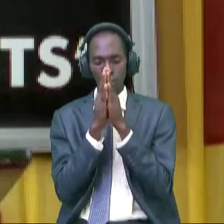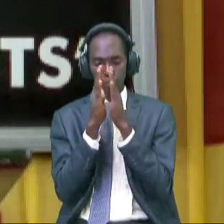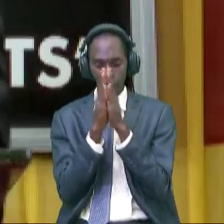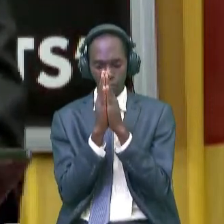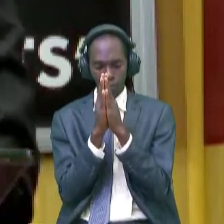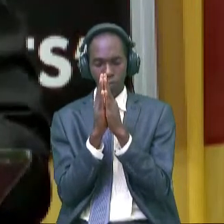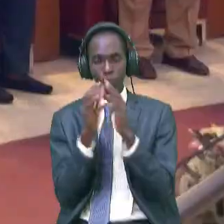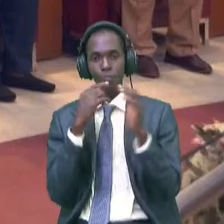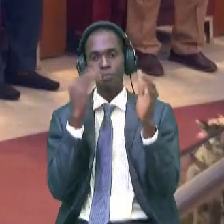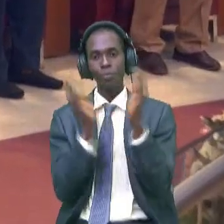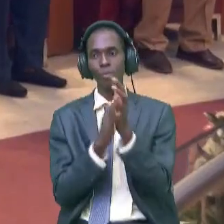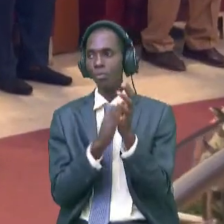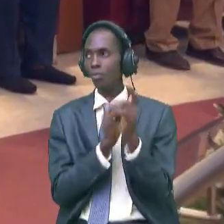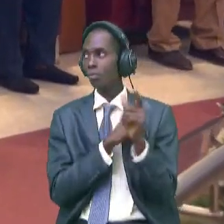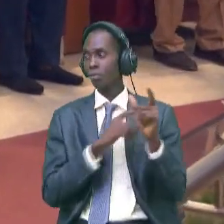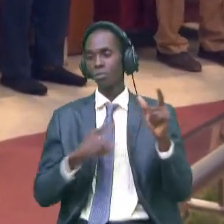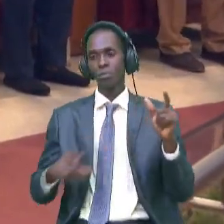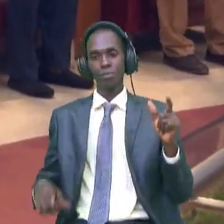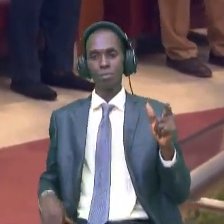Praise the Lord.